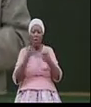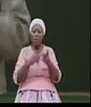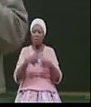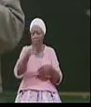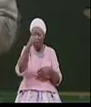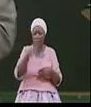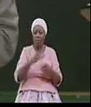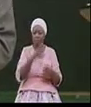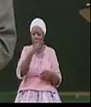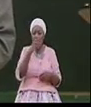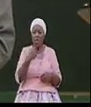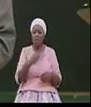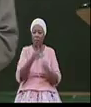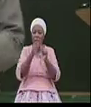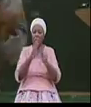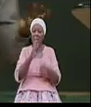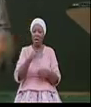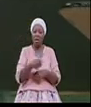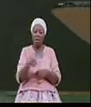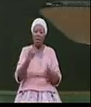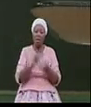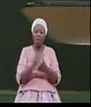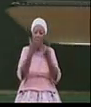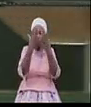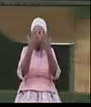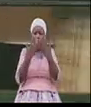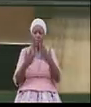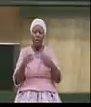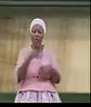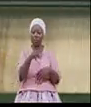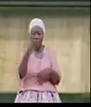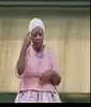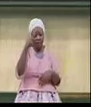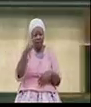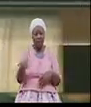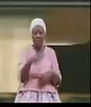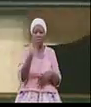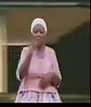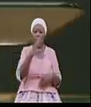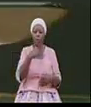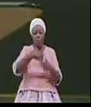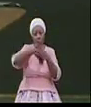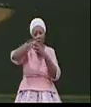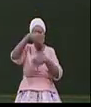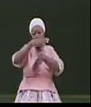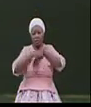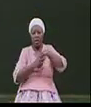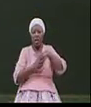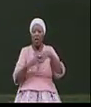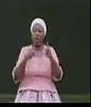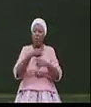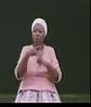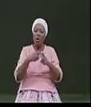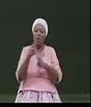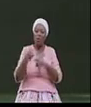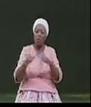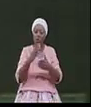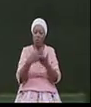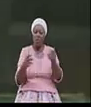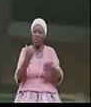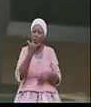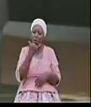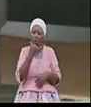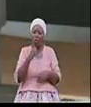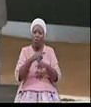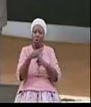they shall be comforted. When you've done something wrong, when you've lost an opportunity, when you've lost